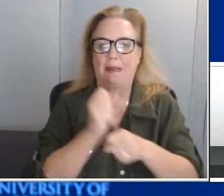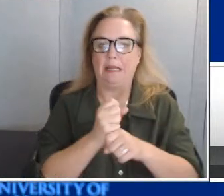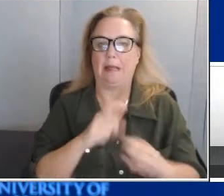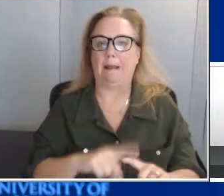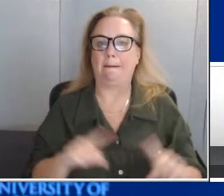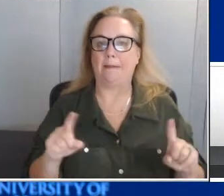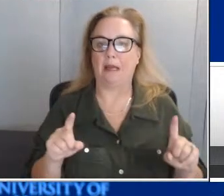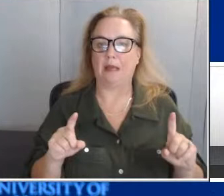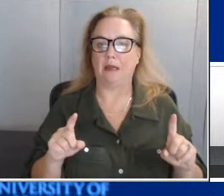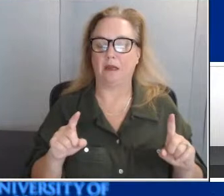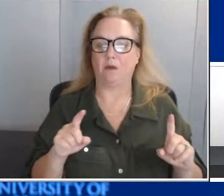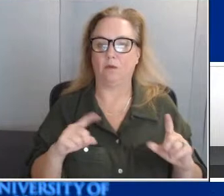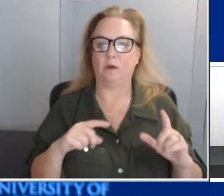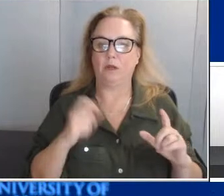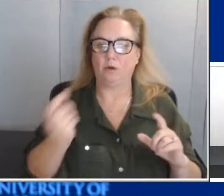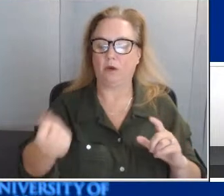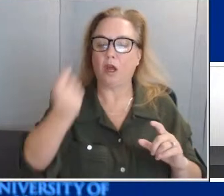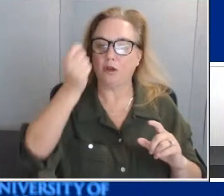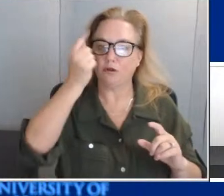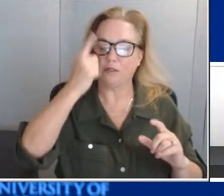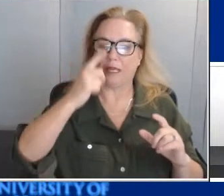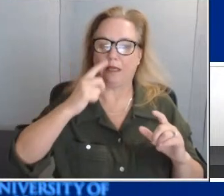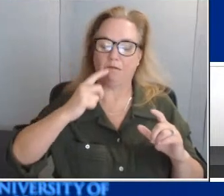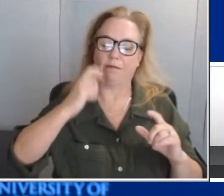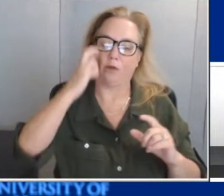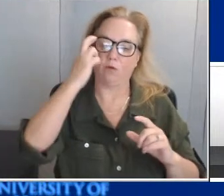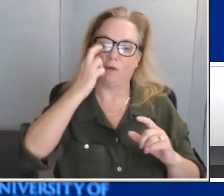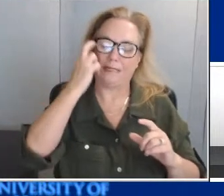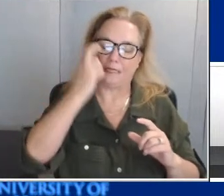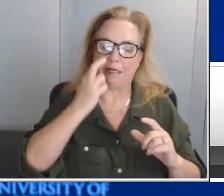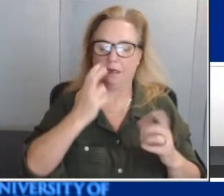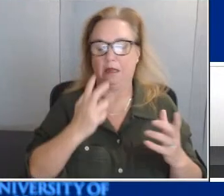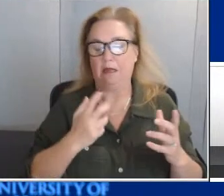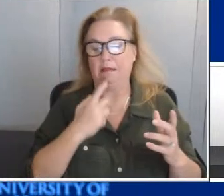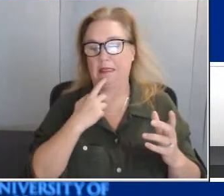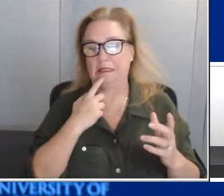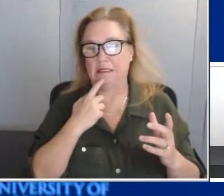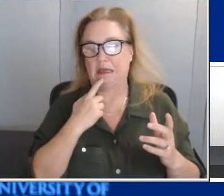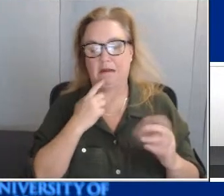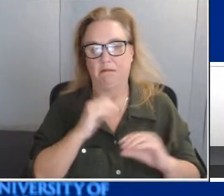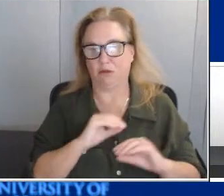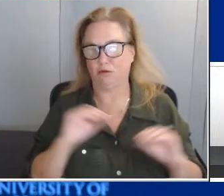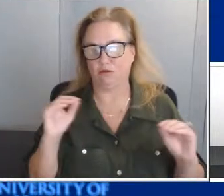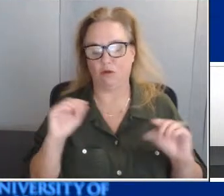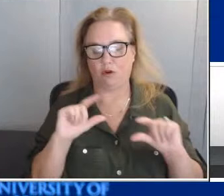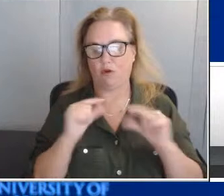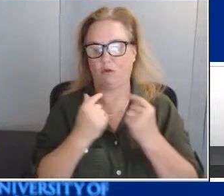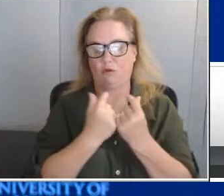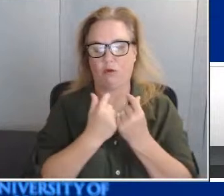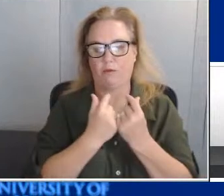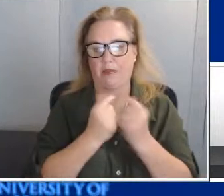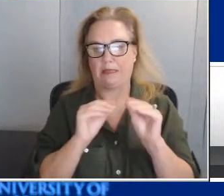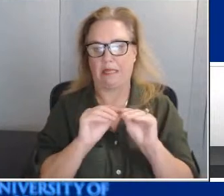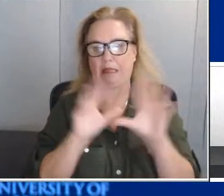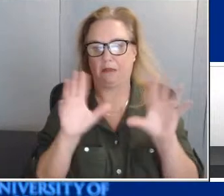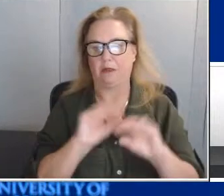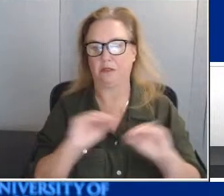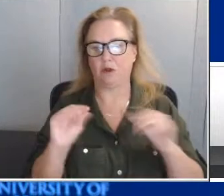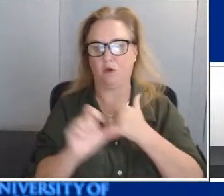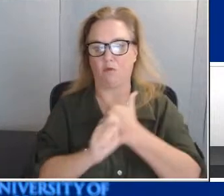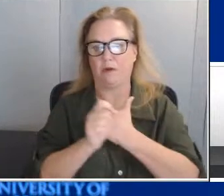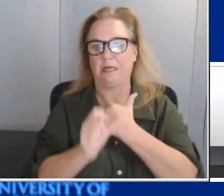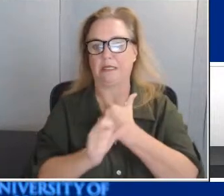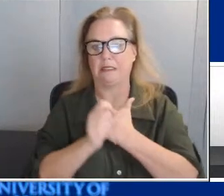you read through and understand what their reasoning in, basically they said there is no group that clearly has no risk